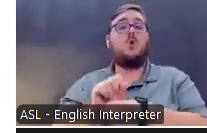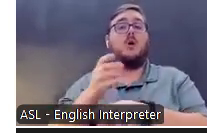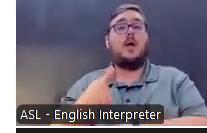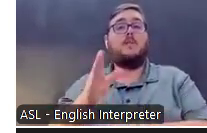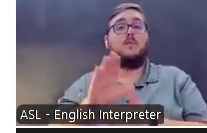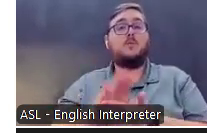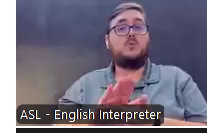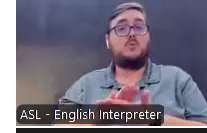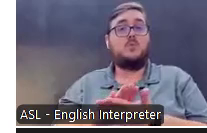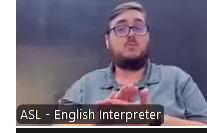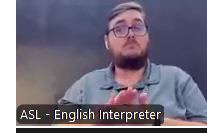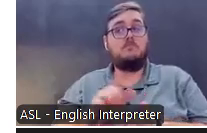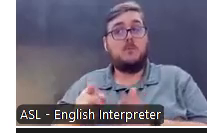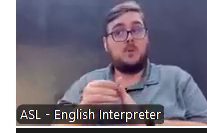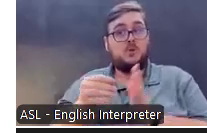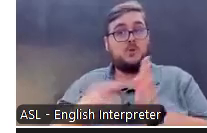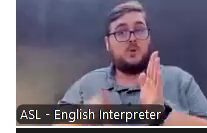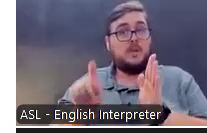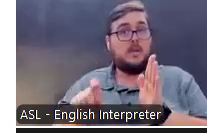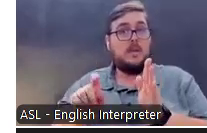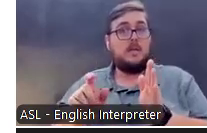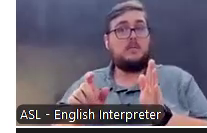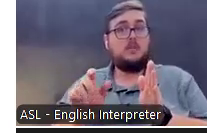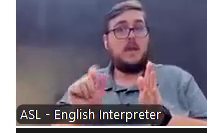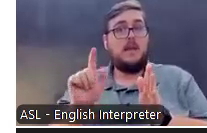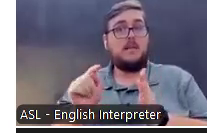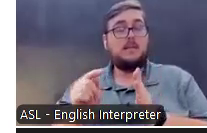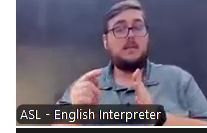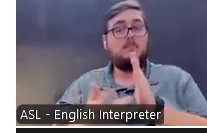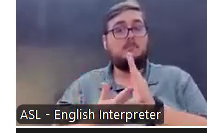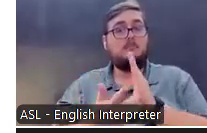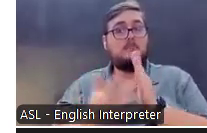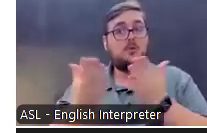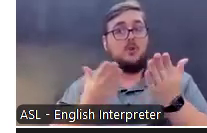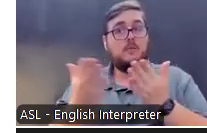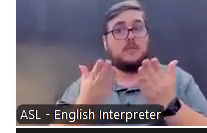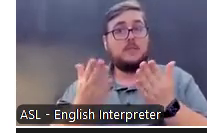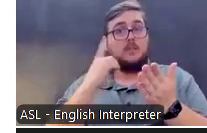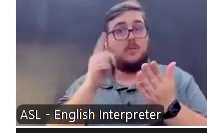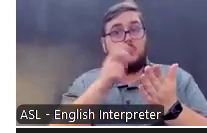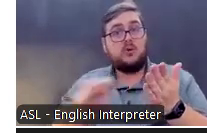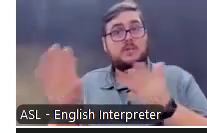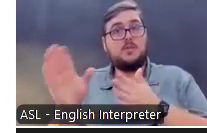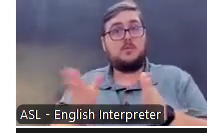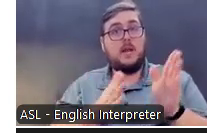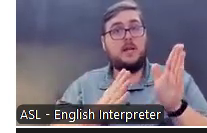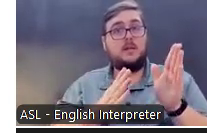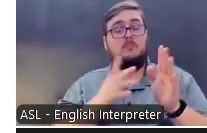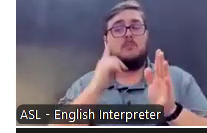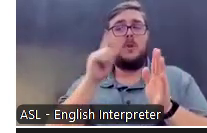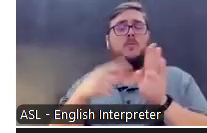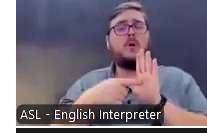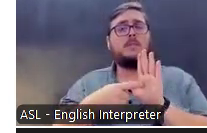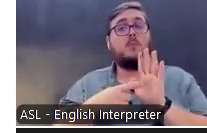AT needs for the IEP team to consider as part of transition planning? For example, is the student aware